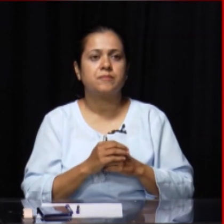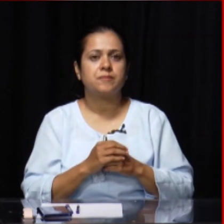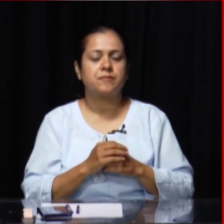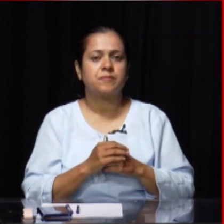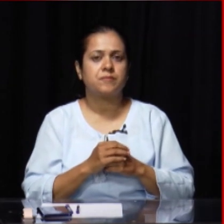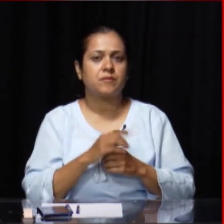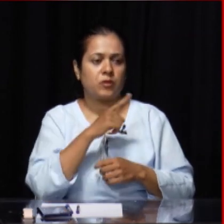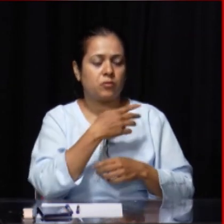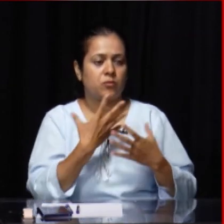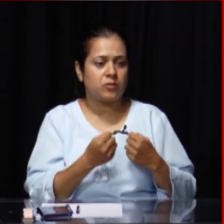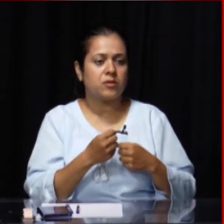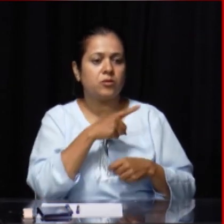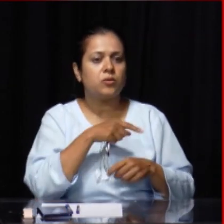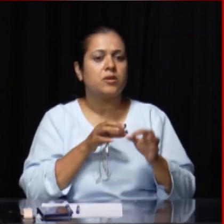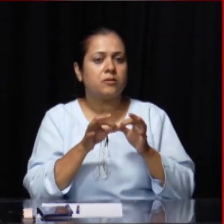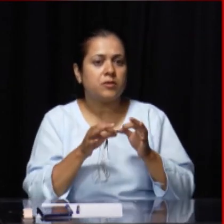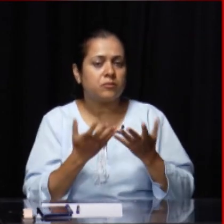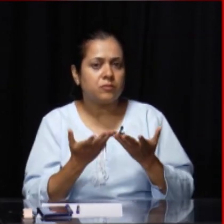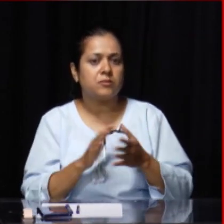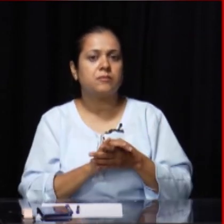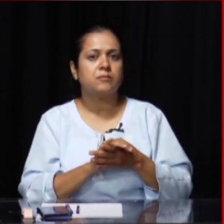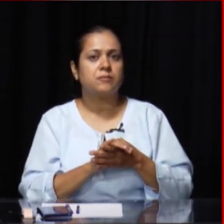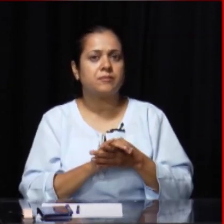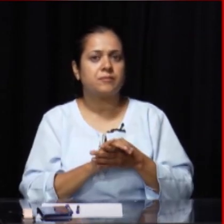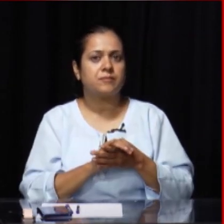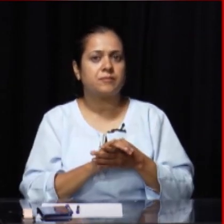I want you to explain to us,